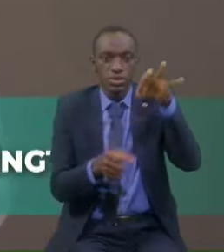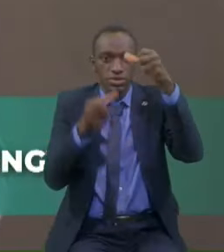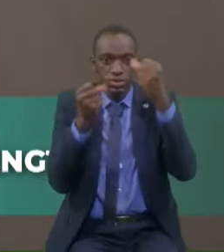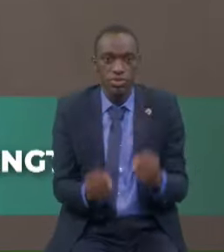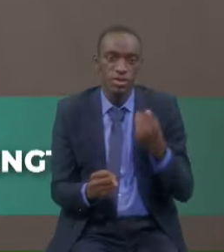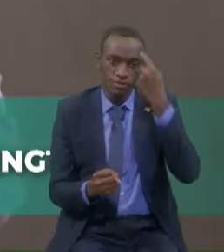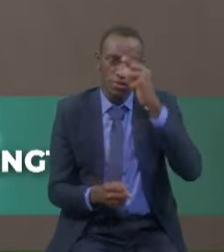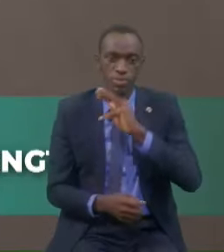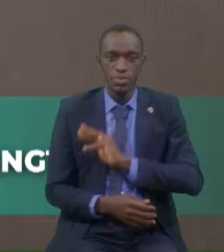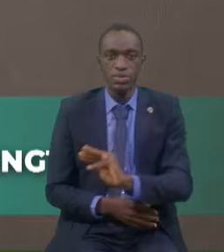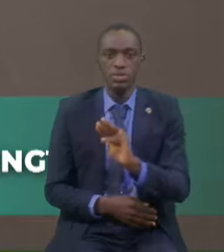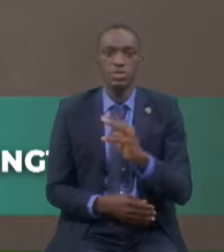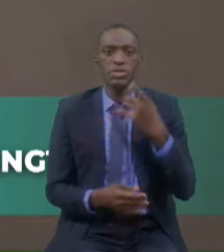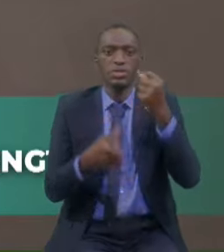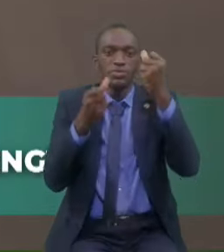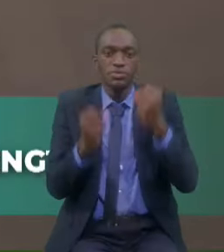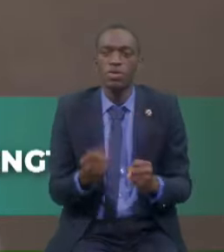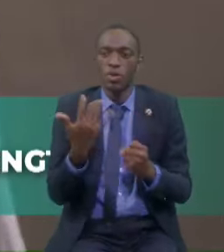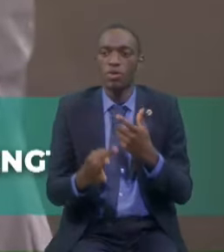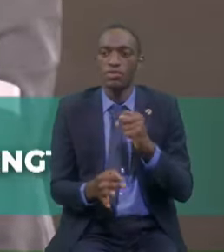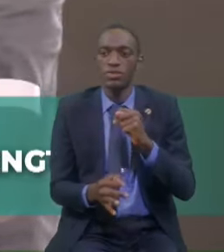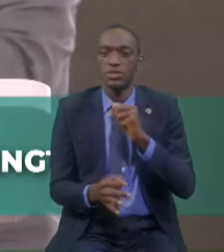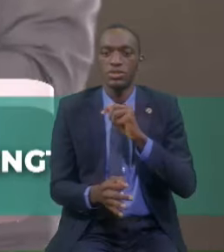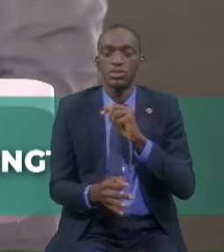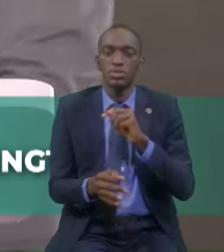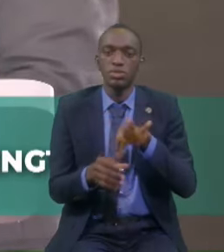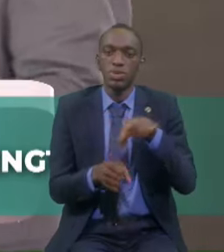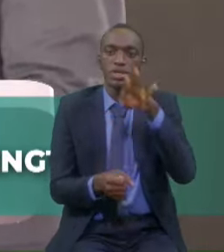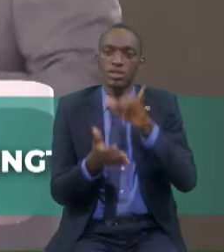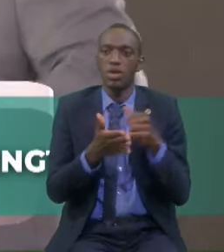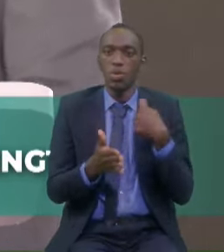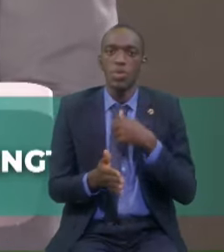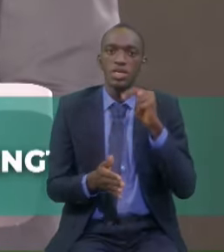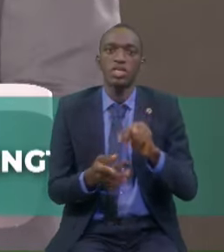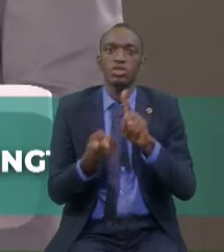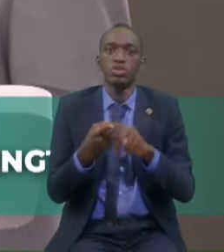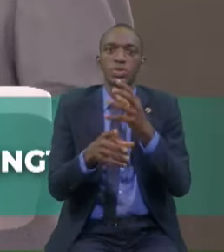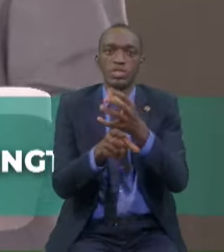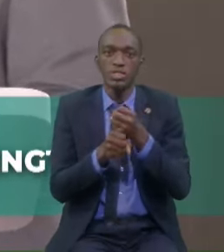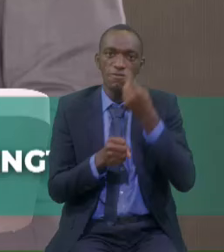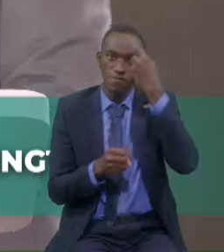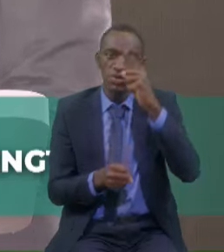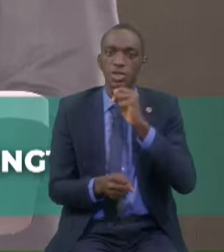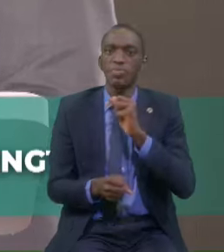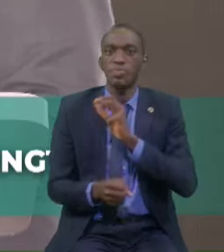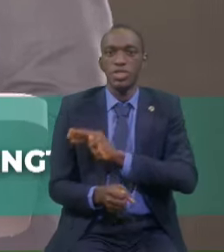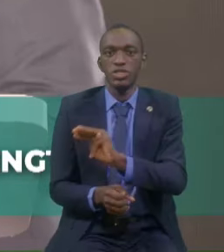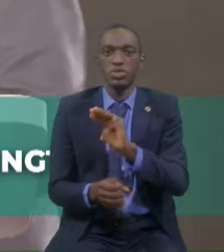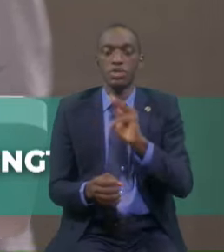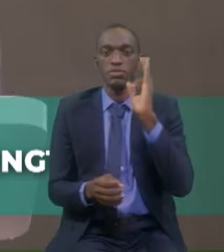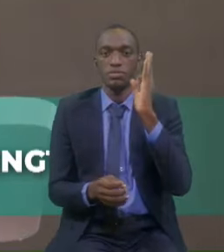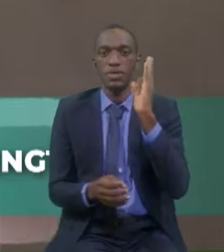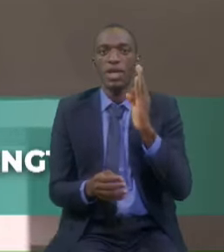Spirit that we need to receive for the ministry and for the calling of God